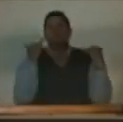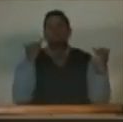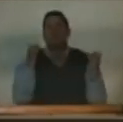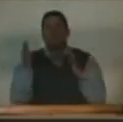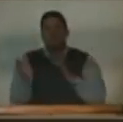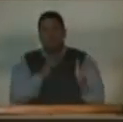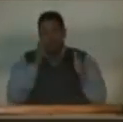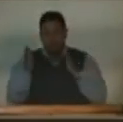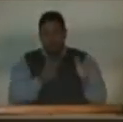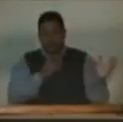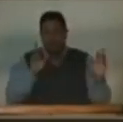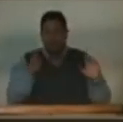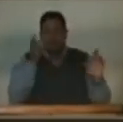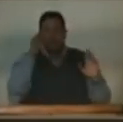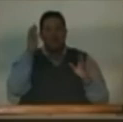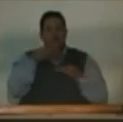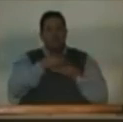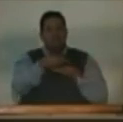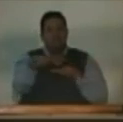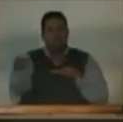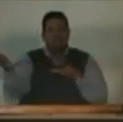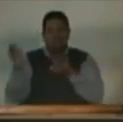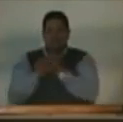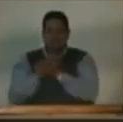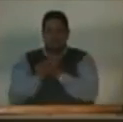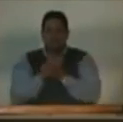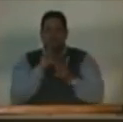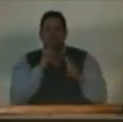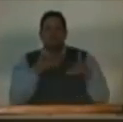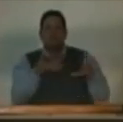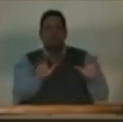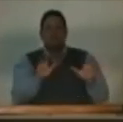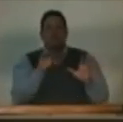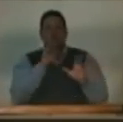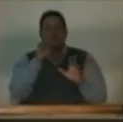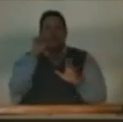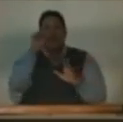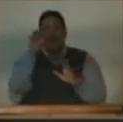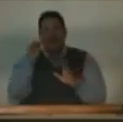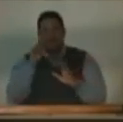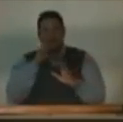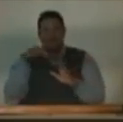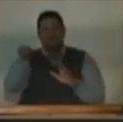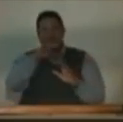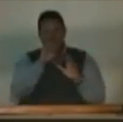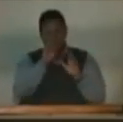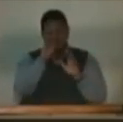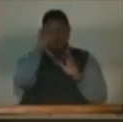prepared and will be distributed to schools to facilitate the administration of those mock